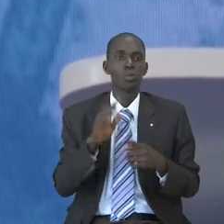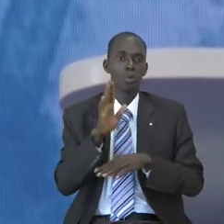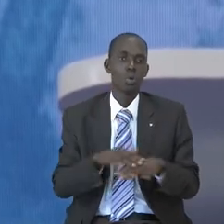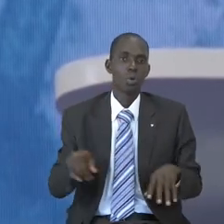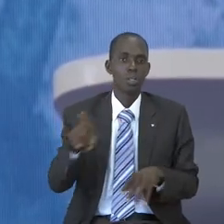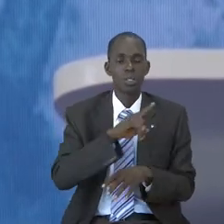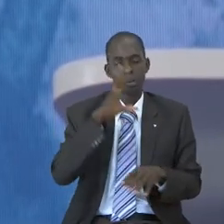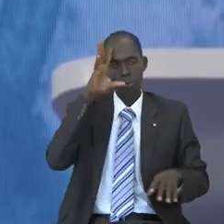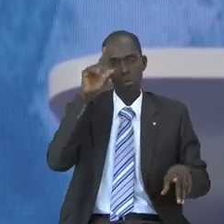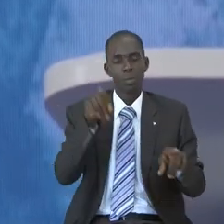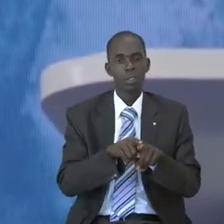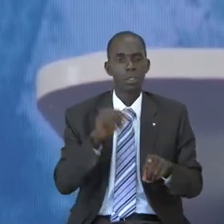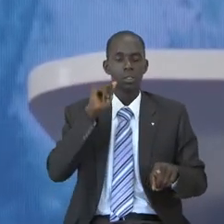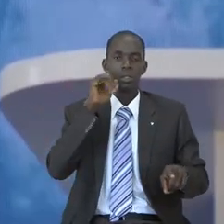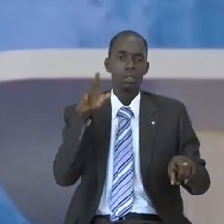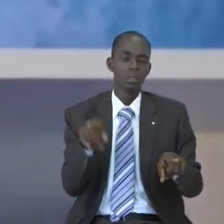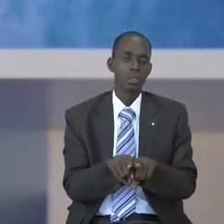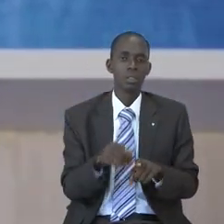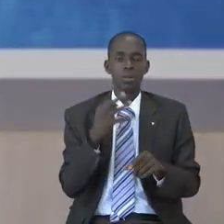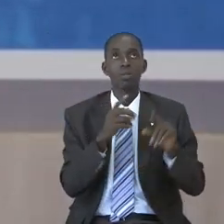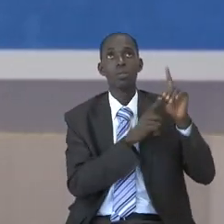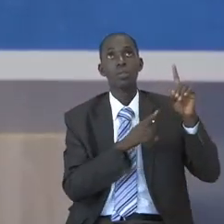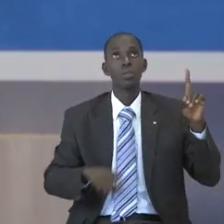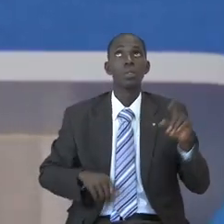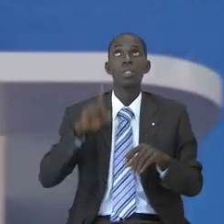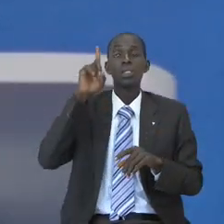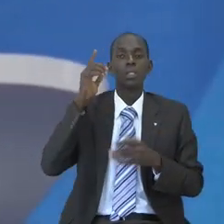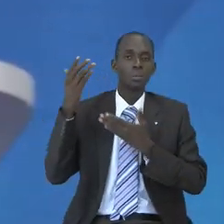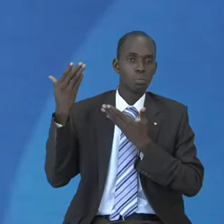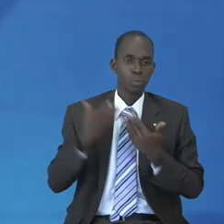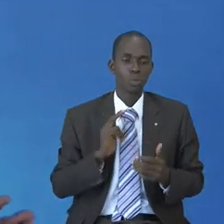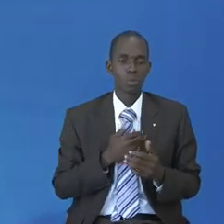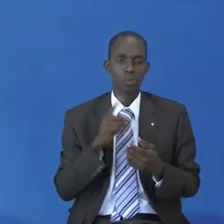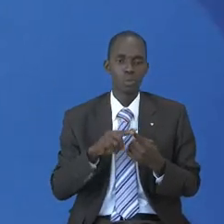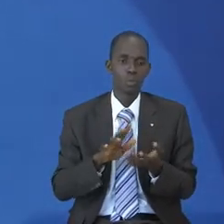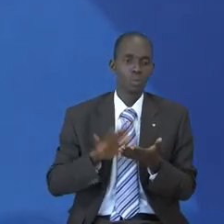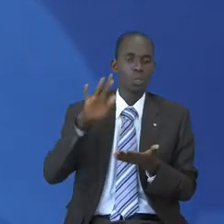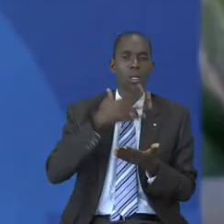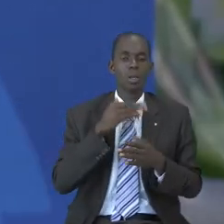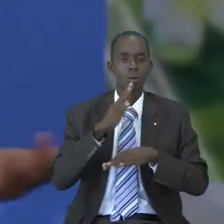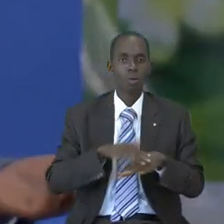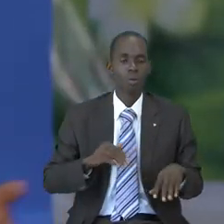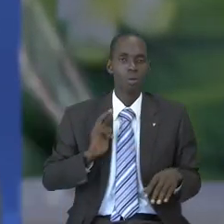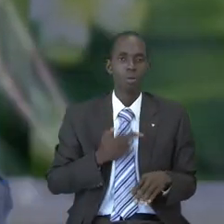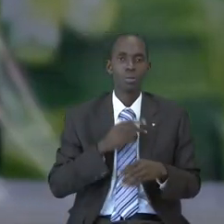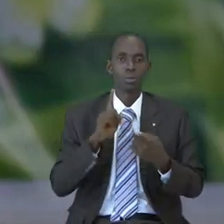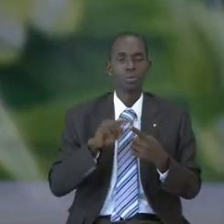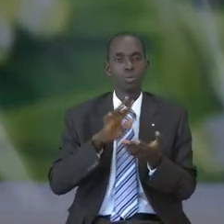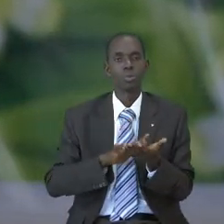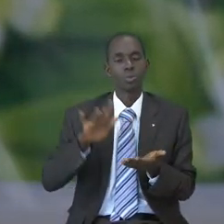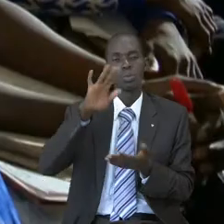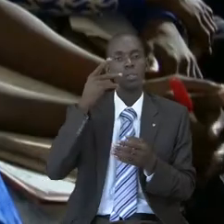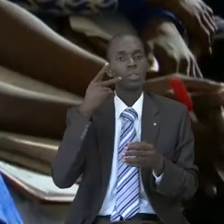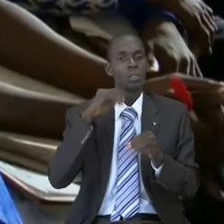the brethren of the Lord. He brings us to glory. He calls us to glory. Second Peter